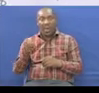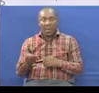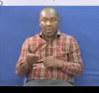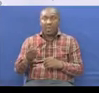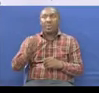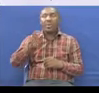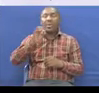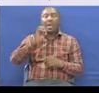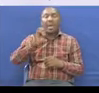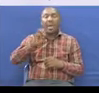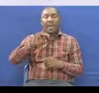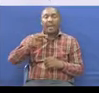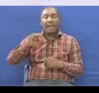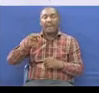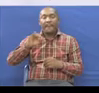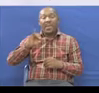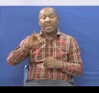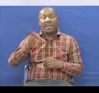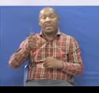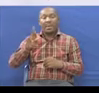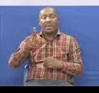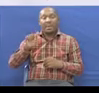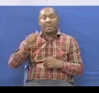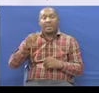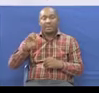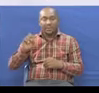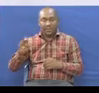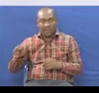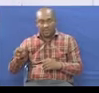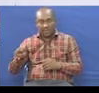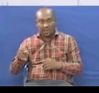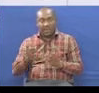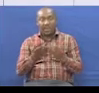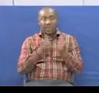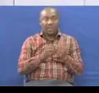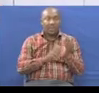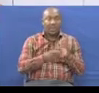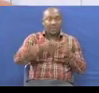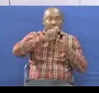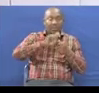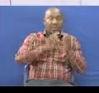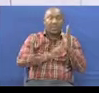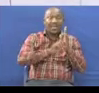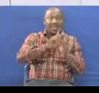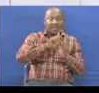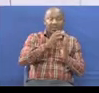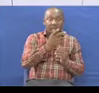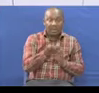forms of migrations, it can lead to the either increase in people when people are moving in.